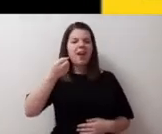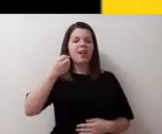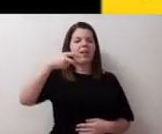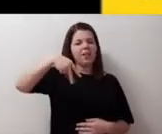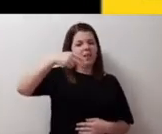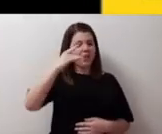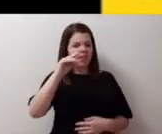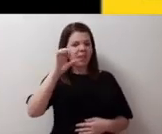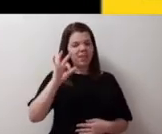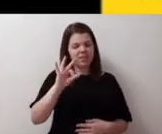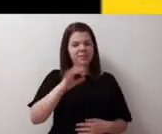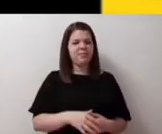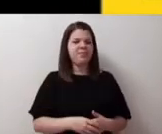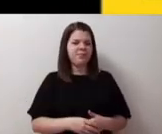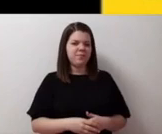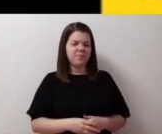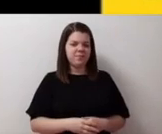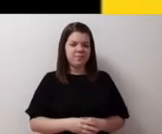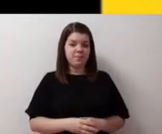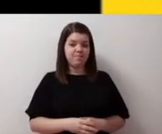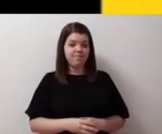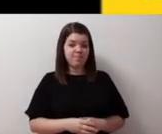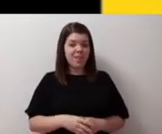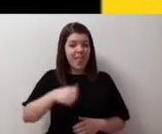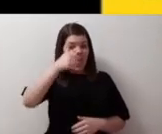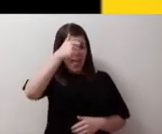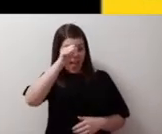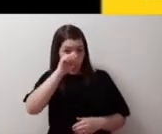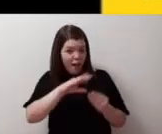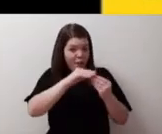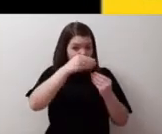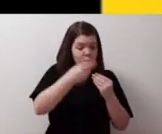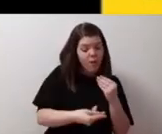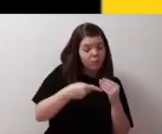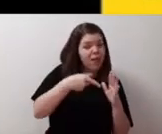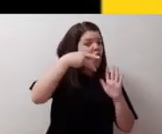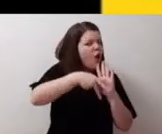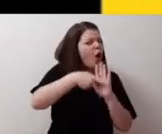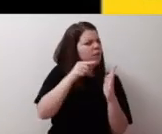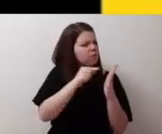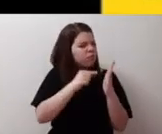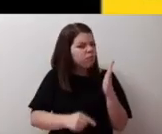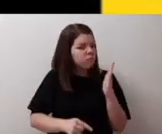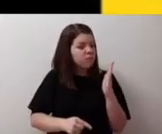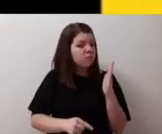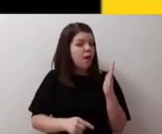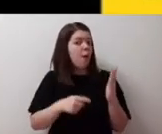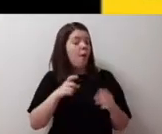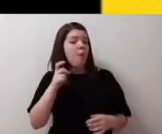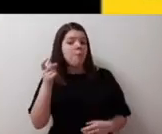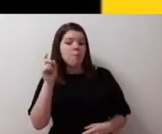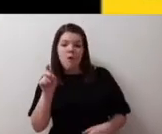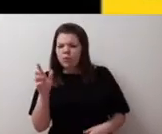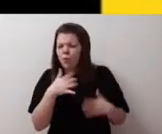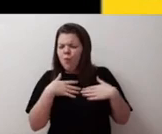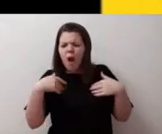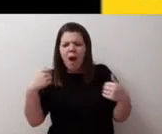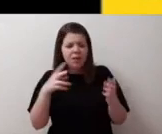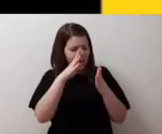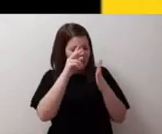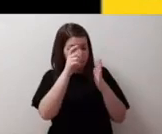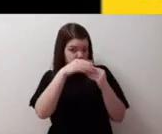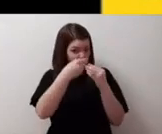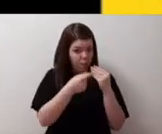Edulearn, which define a framework in the classroom. This document defines the various parts any